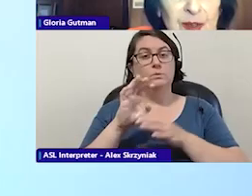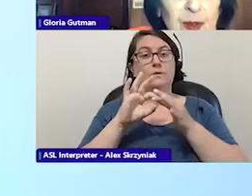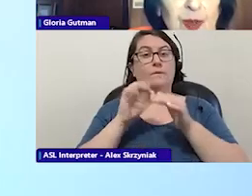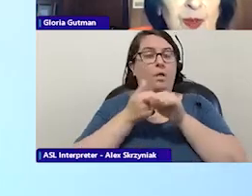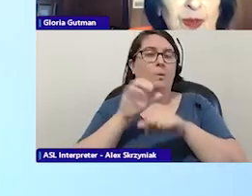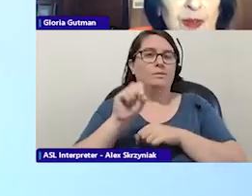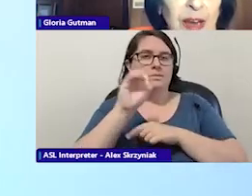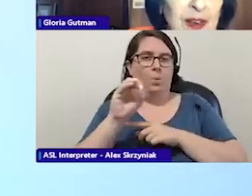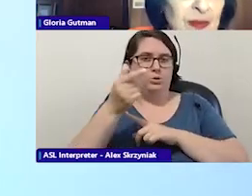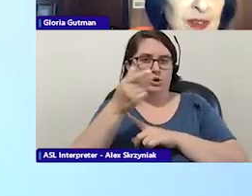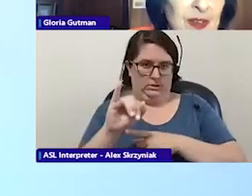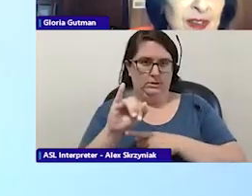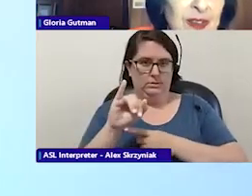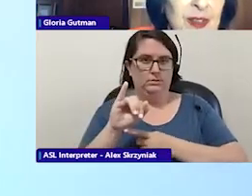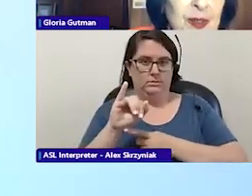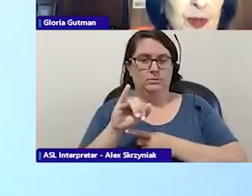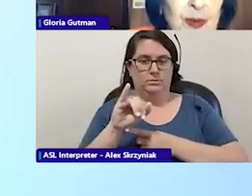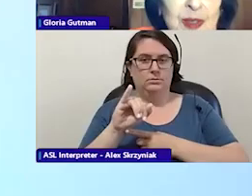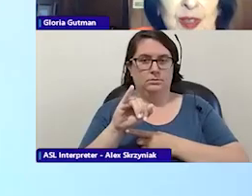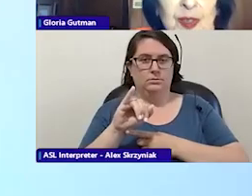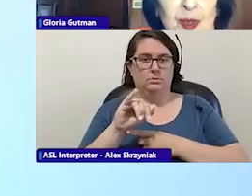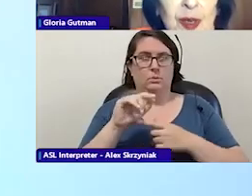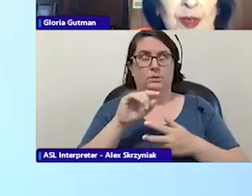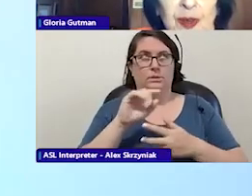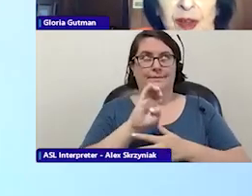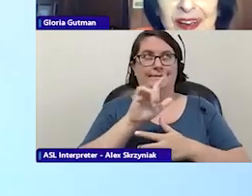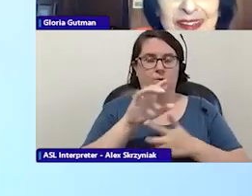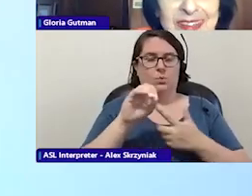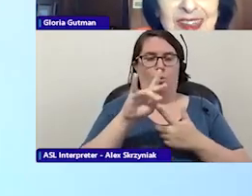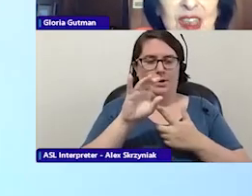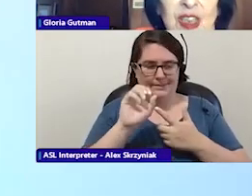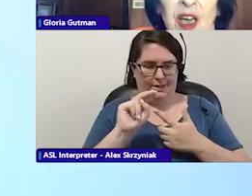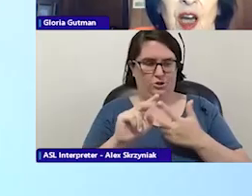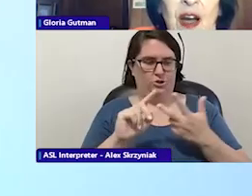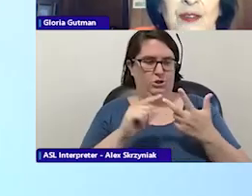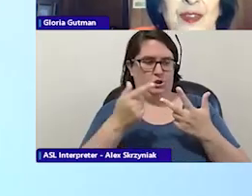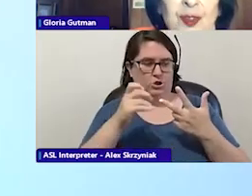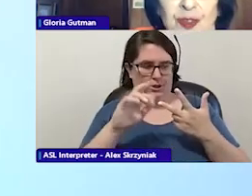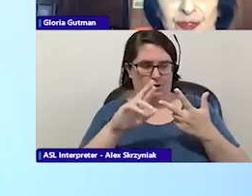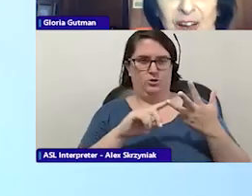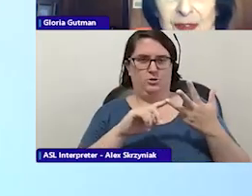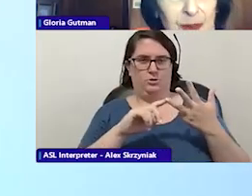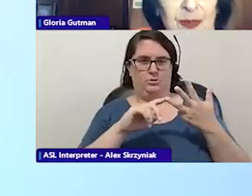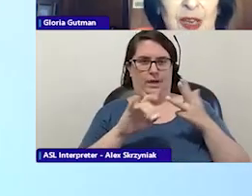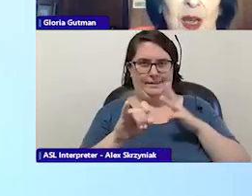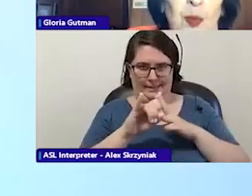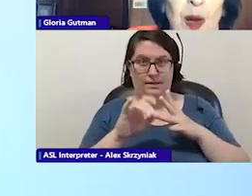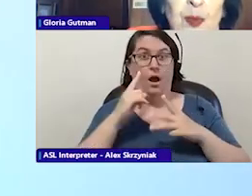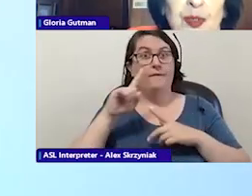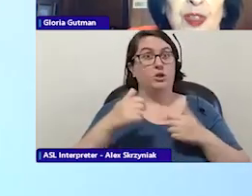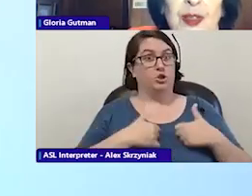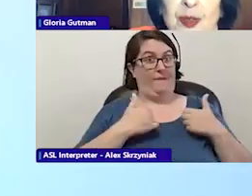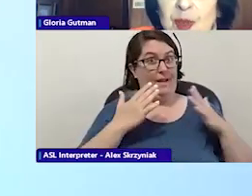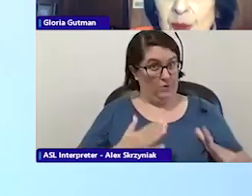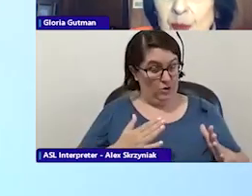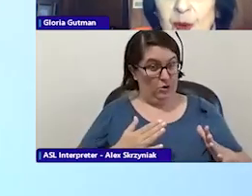the social sexual orientation, gender identity of the survivor, what we